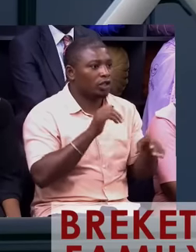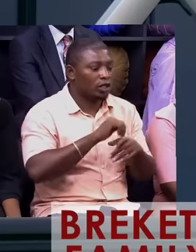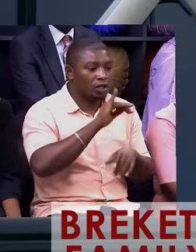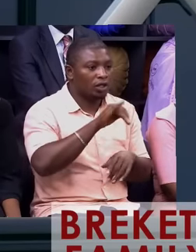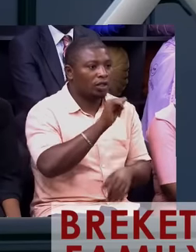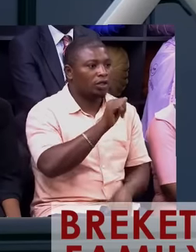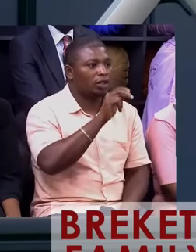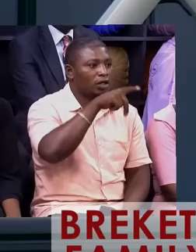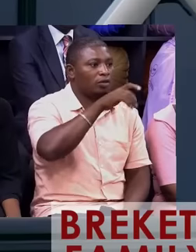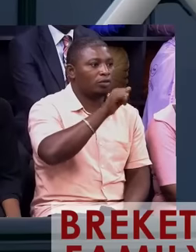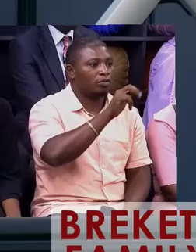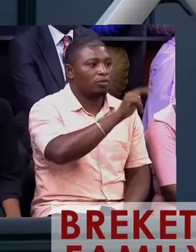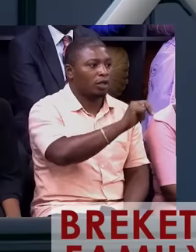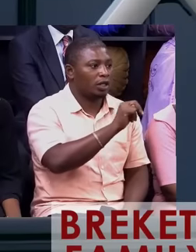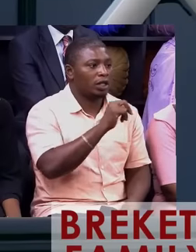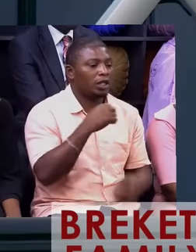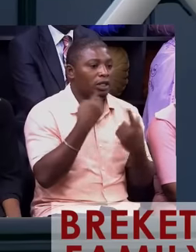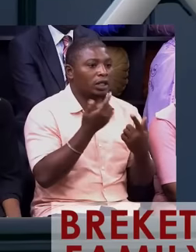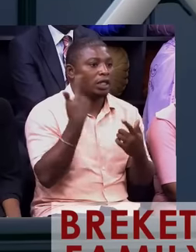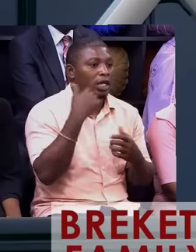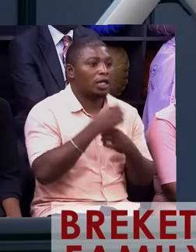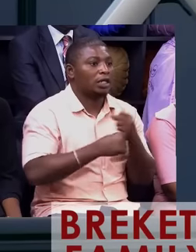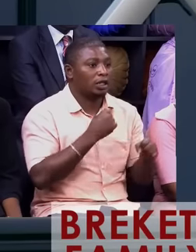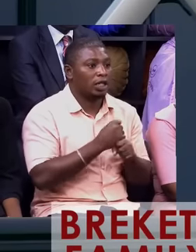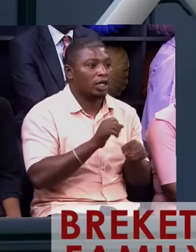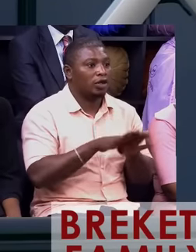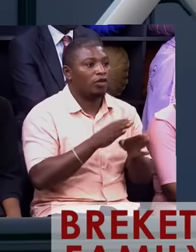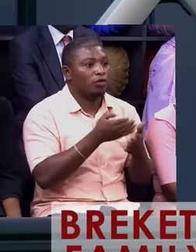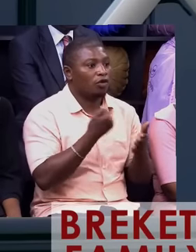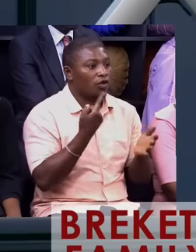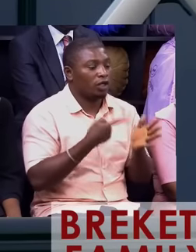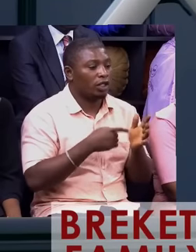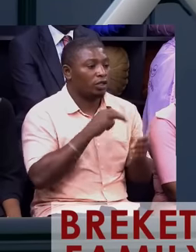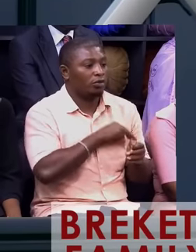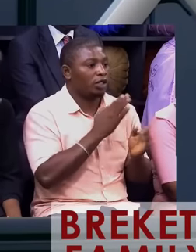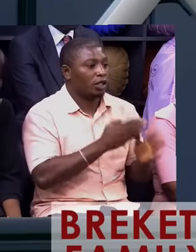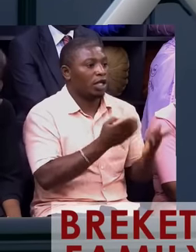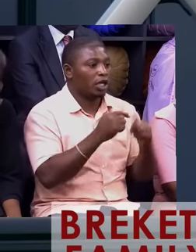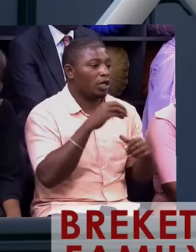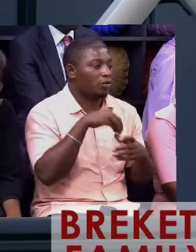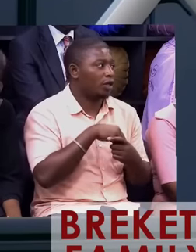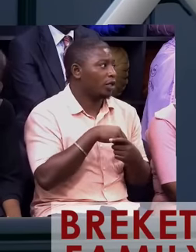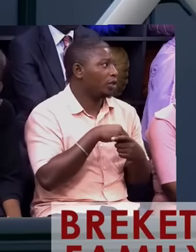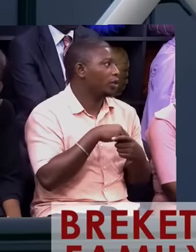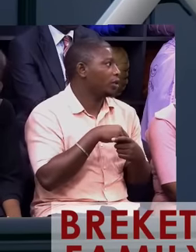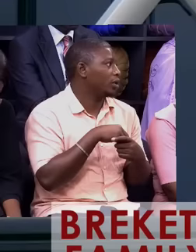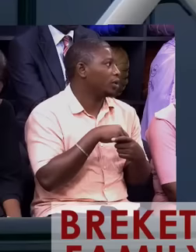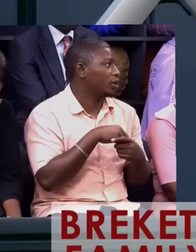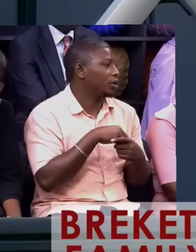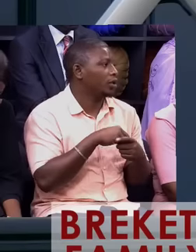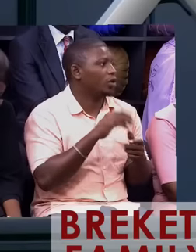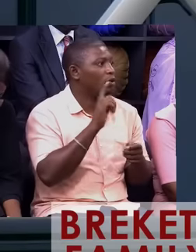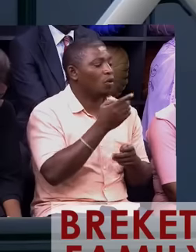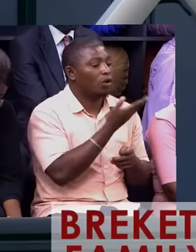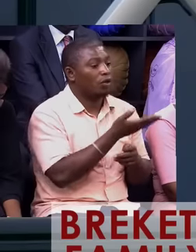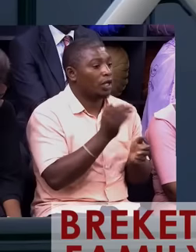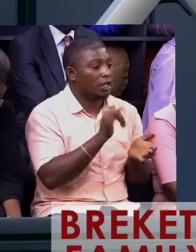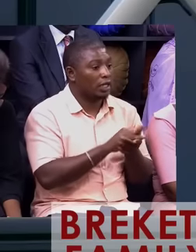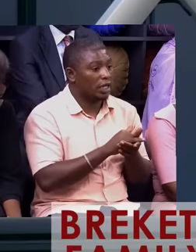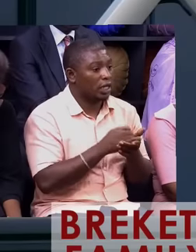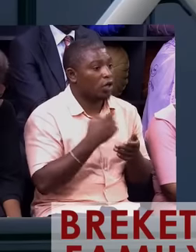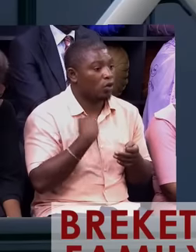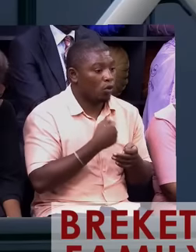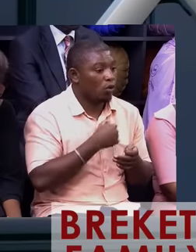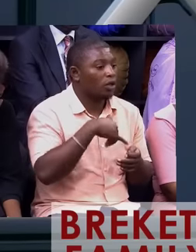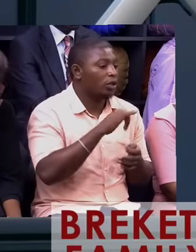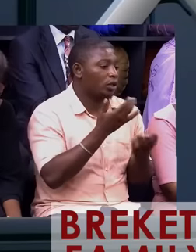year already even before this Minister came in and one thing that we still want